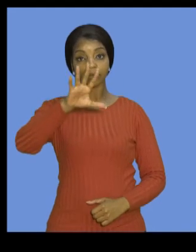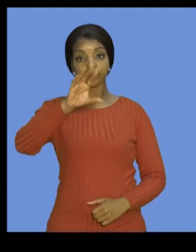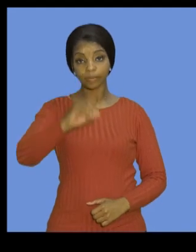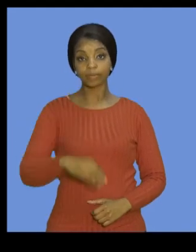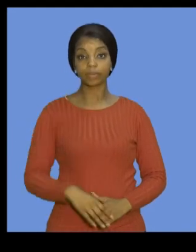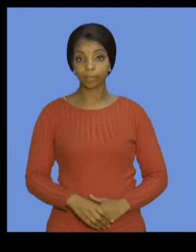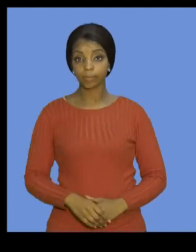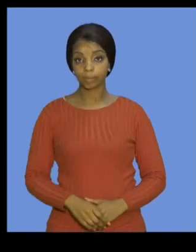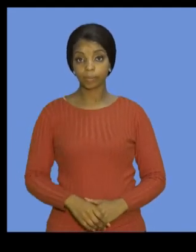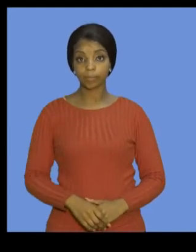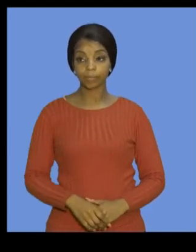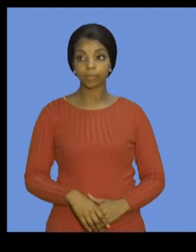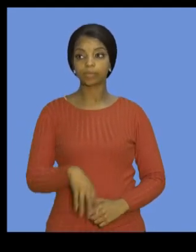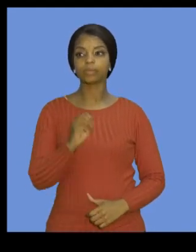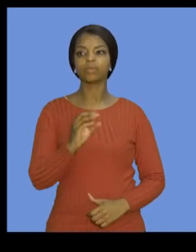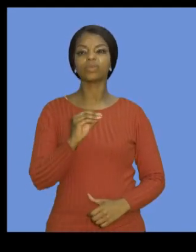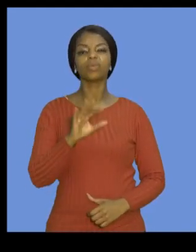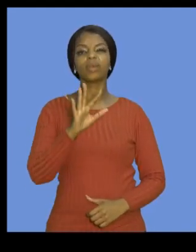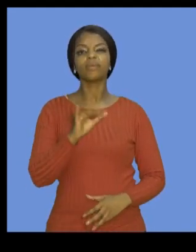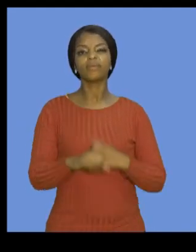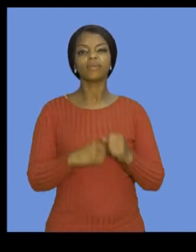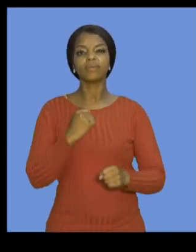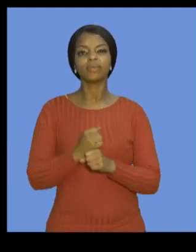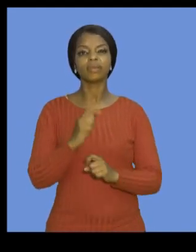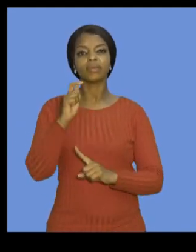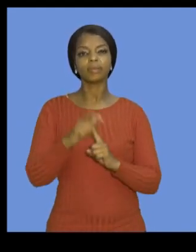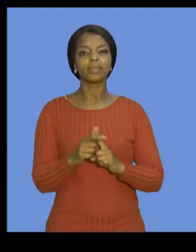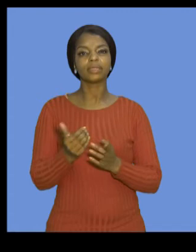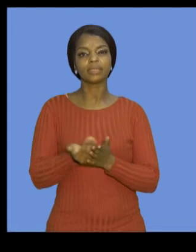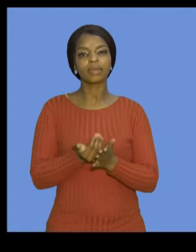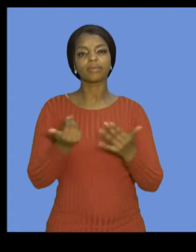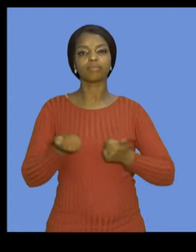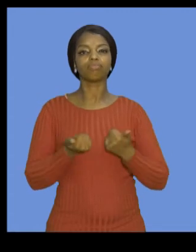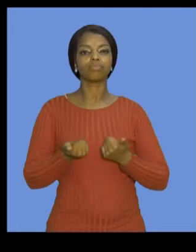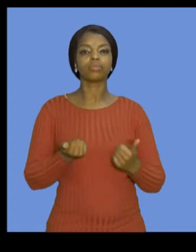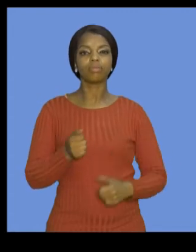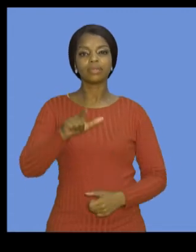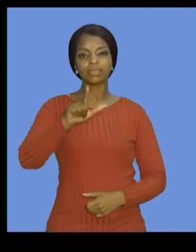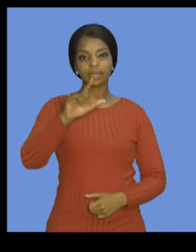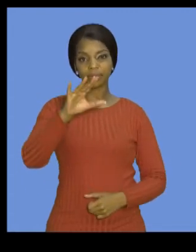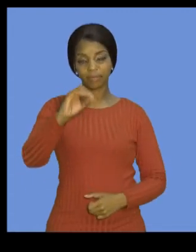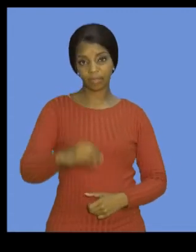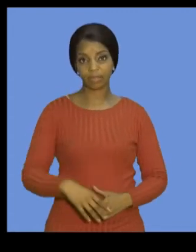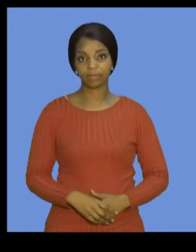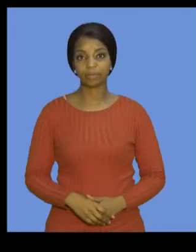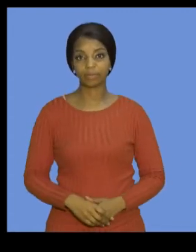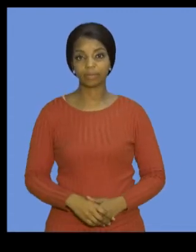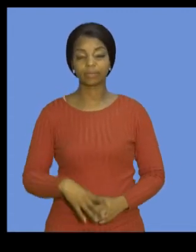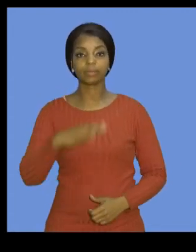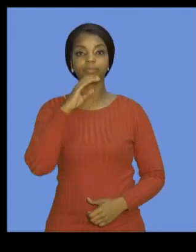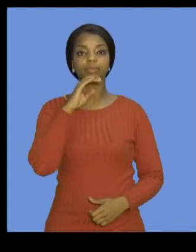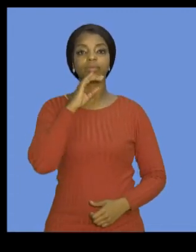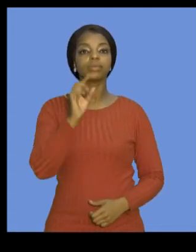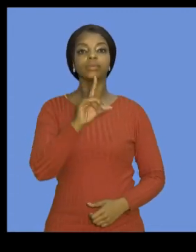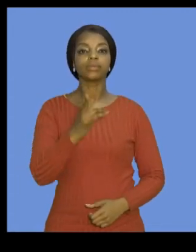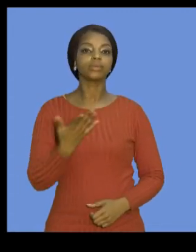750, right? So in 5 years, this person actually got 750. So this would then mean that this will